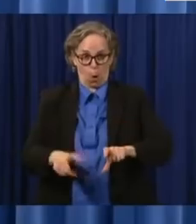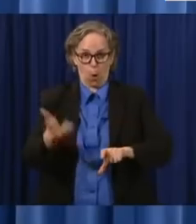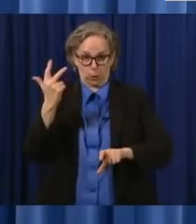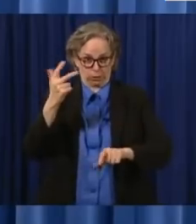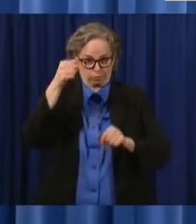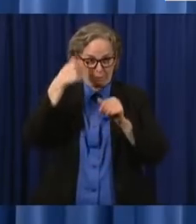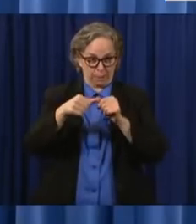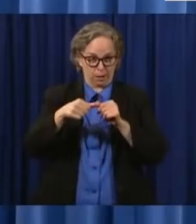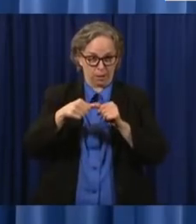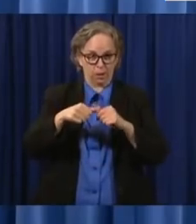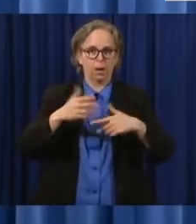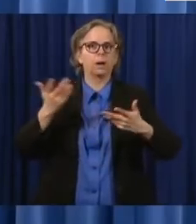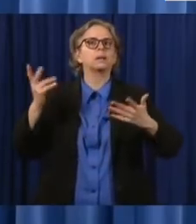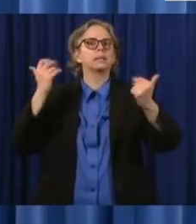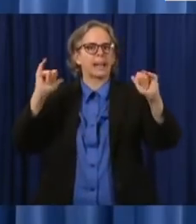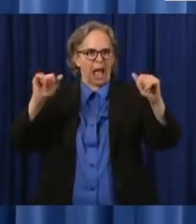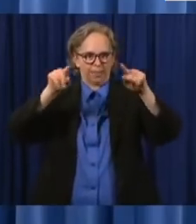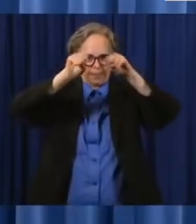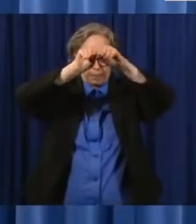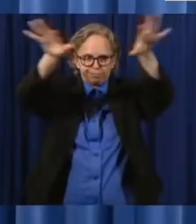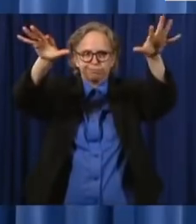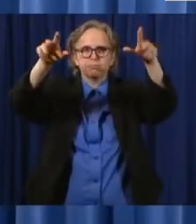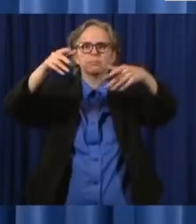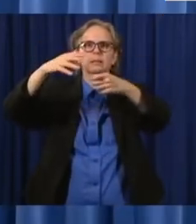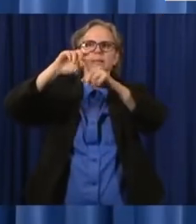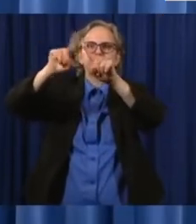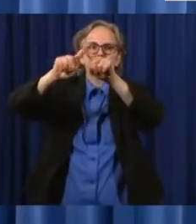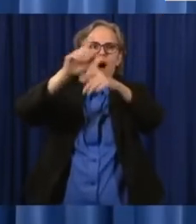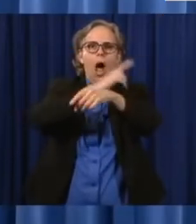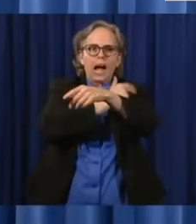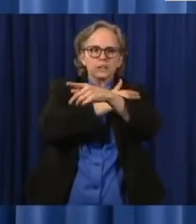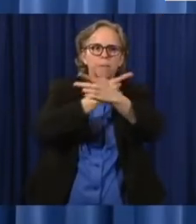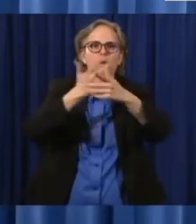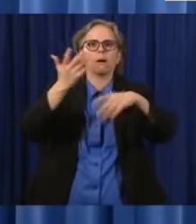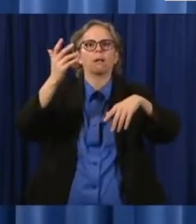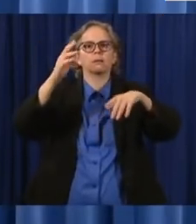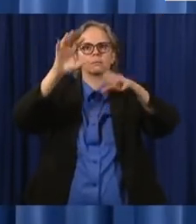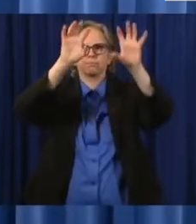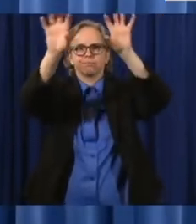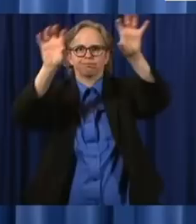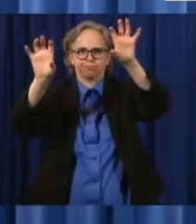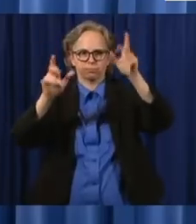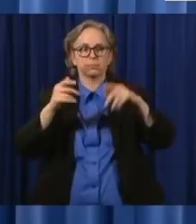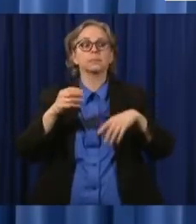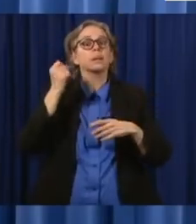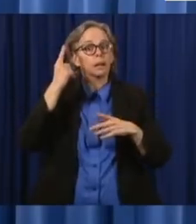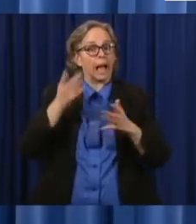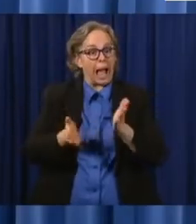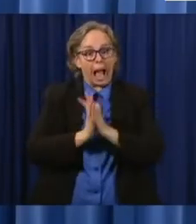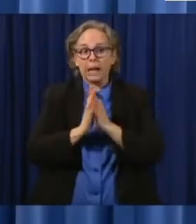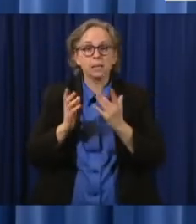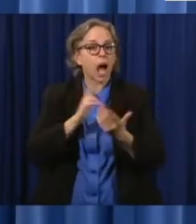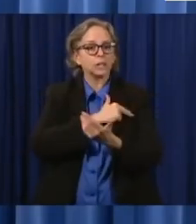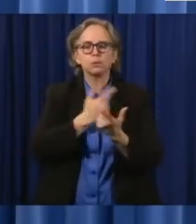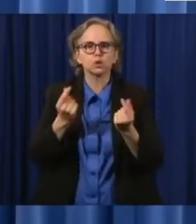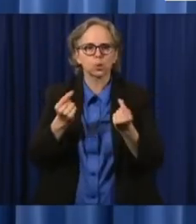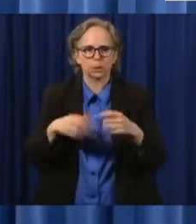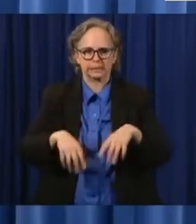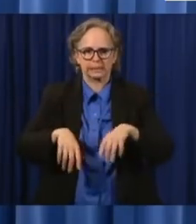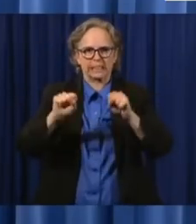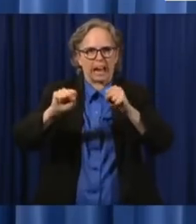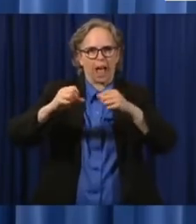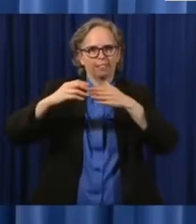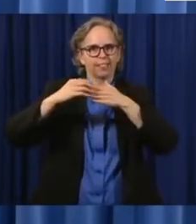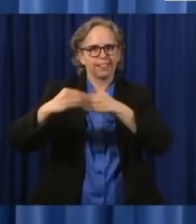regions with the different hospitals and major hospitals to take the lead in